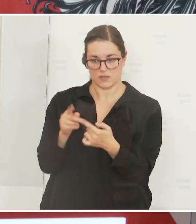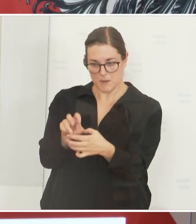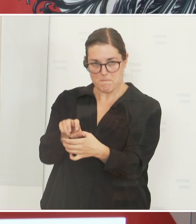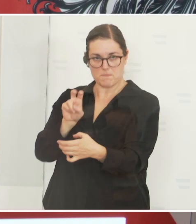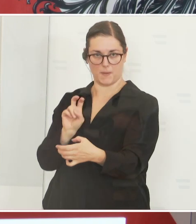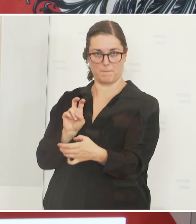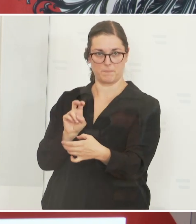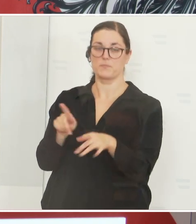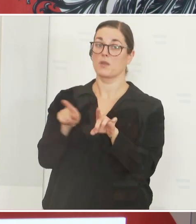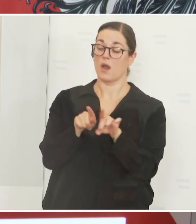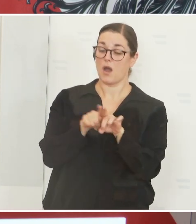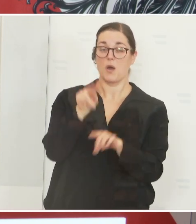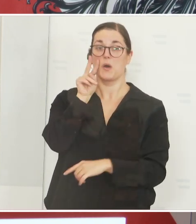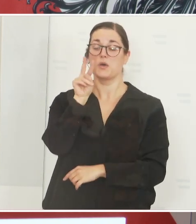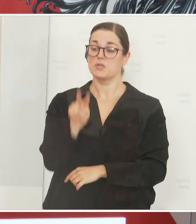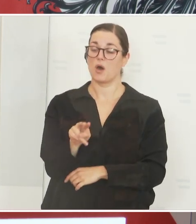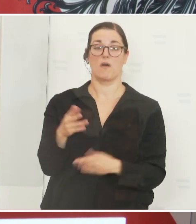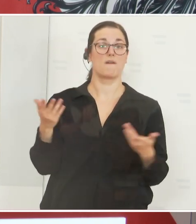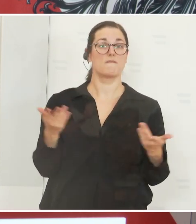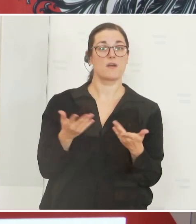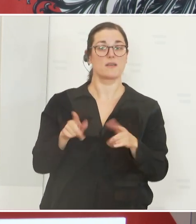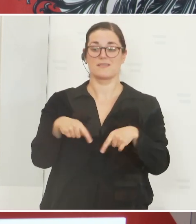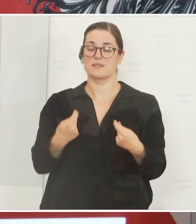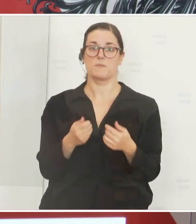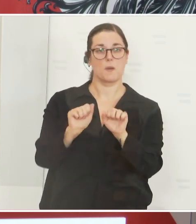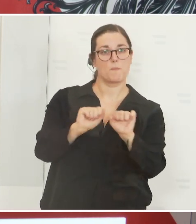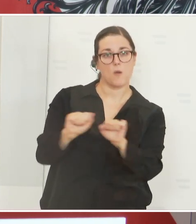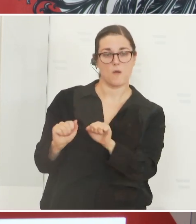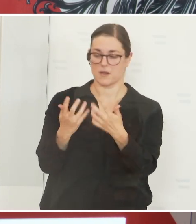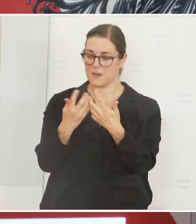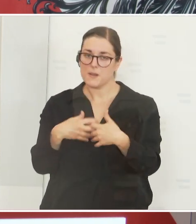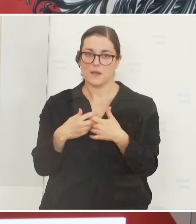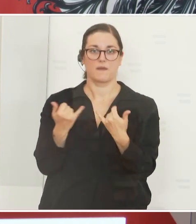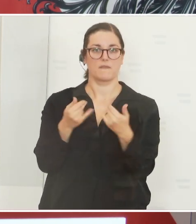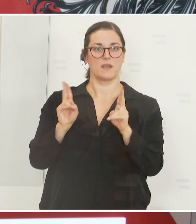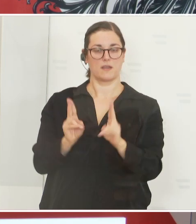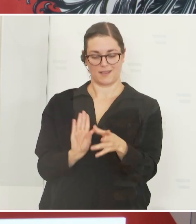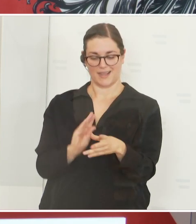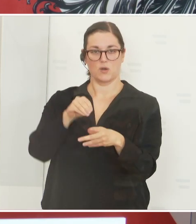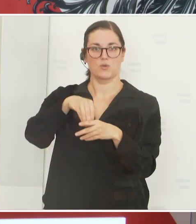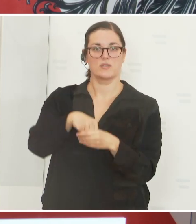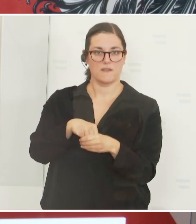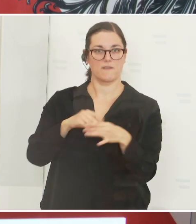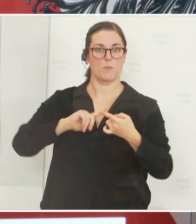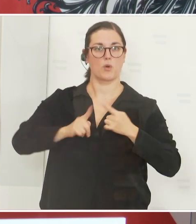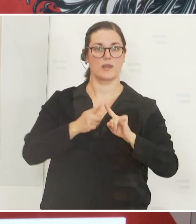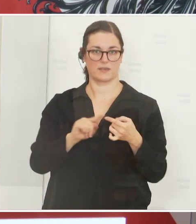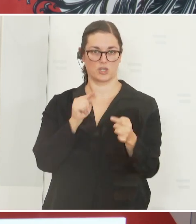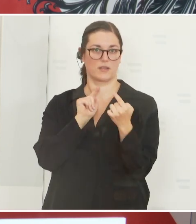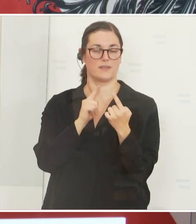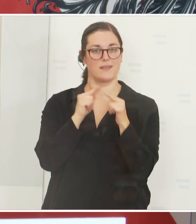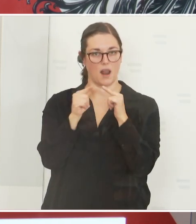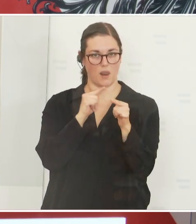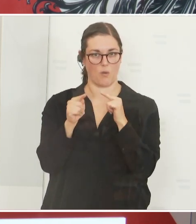look towards potential mechanisms for meaningful and inclusive political dialogue. Because we all know at the end of the